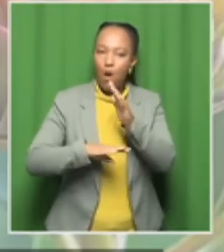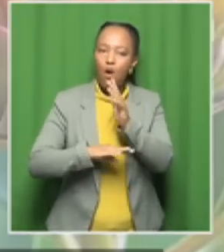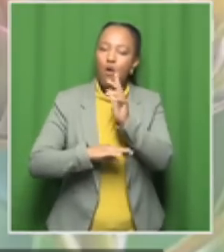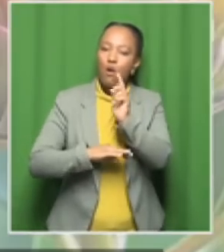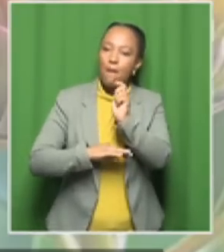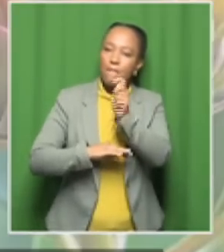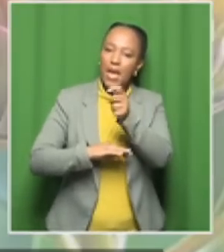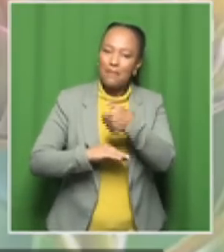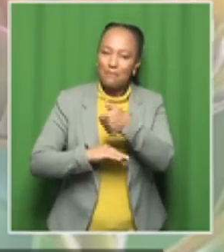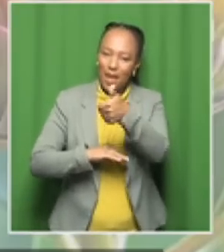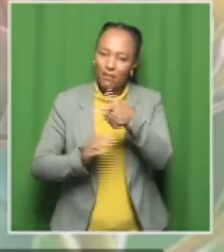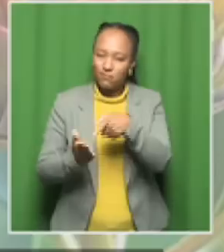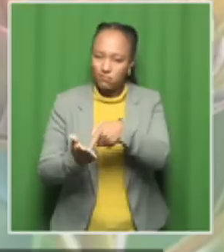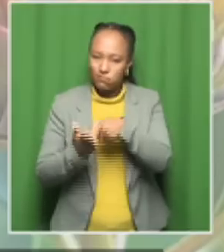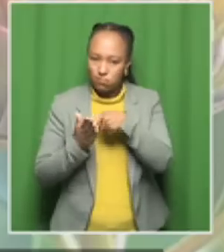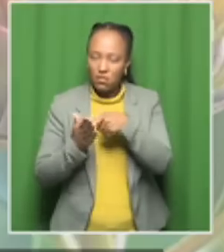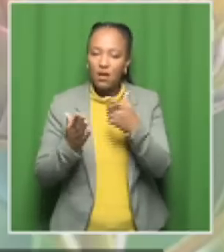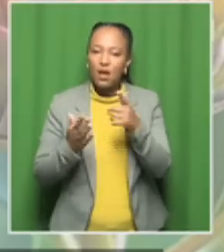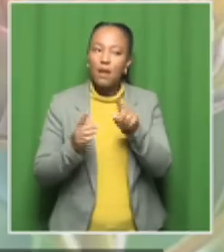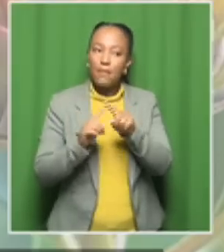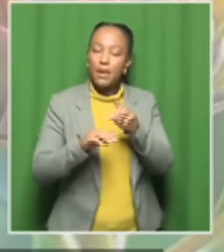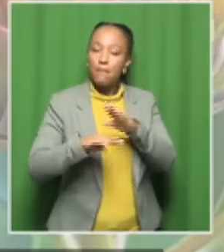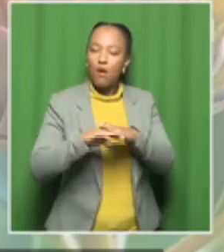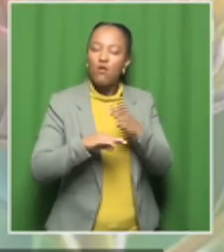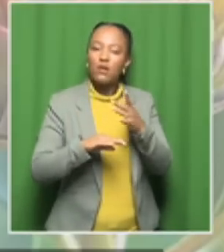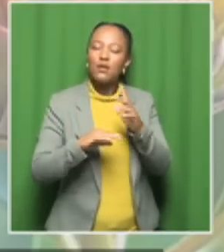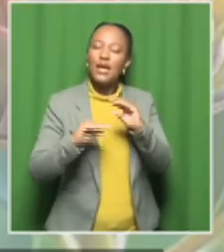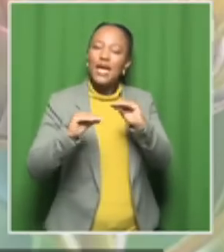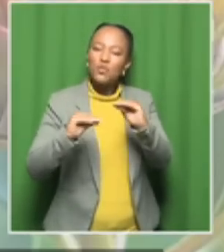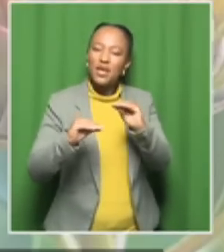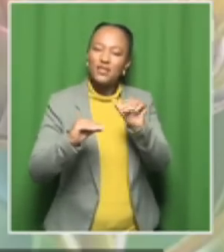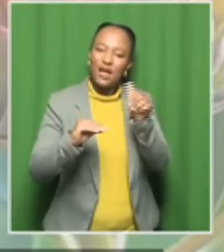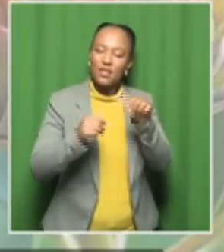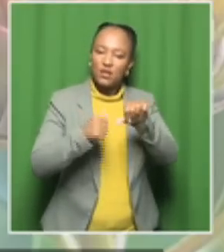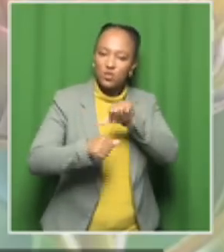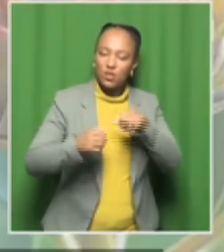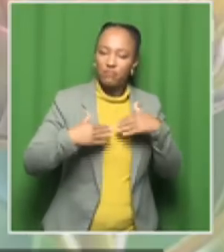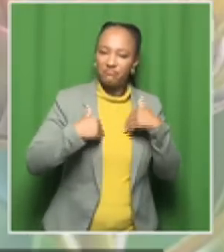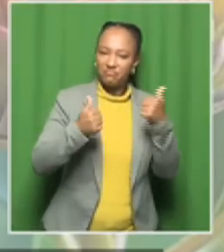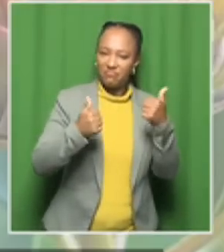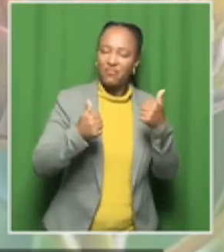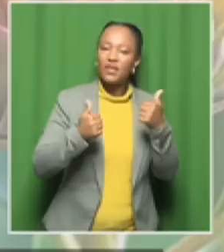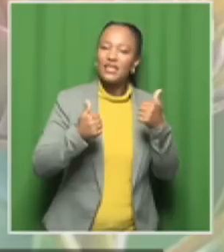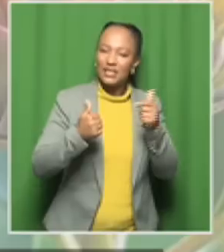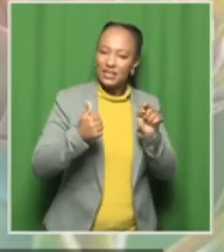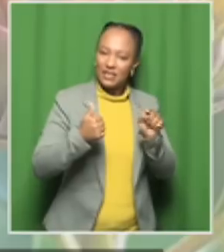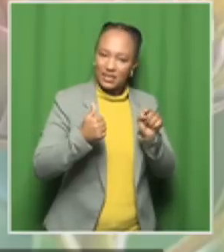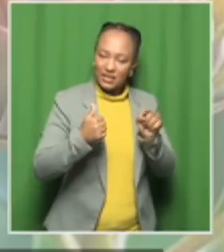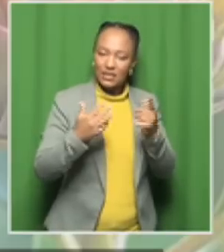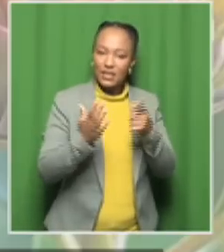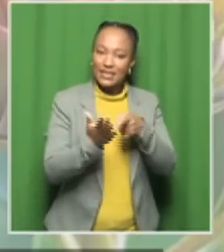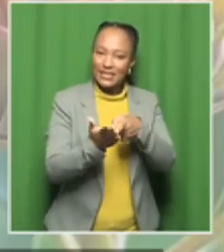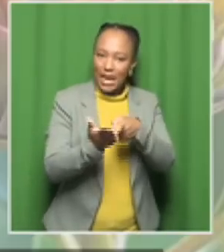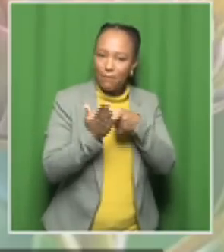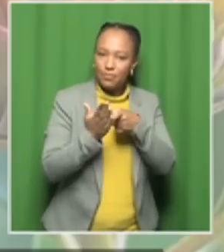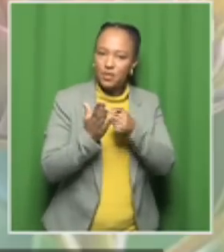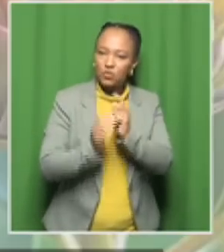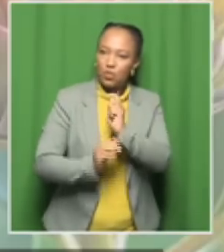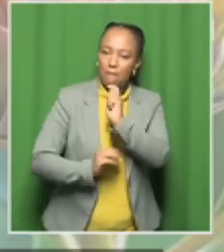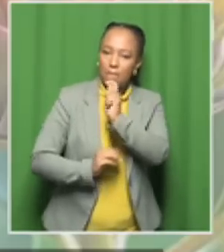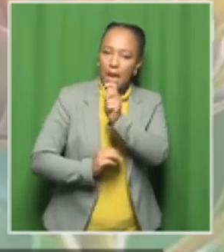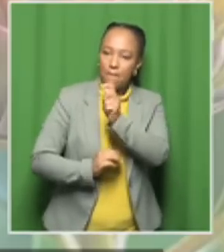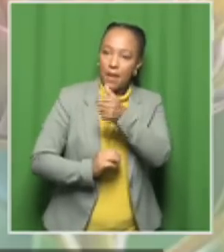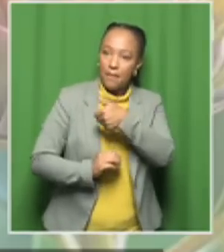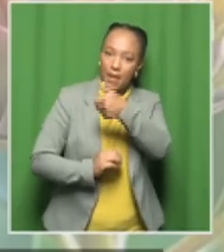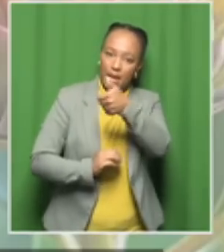social issues such as education, health, and other important critical areas. So debt sustainability is very important for